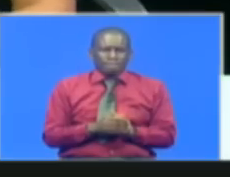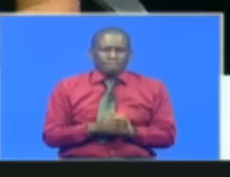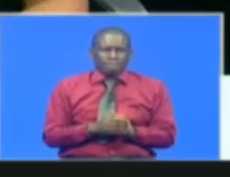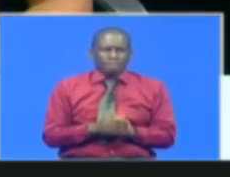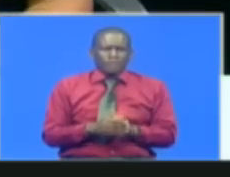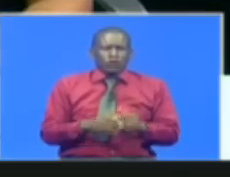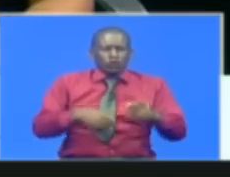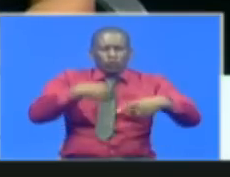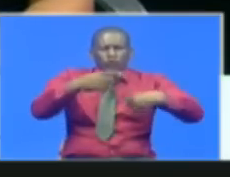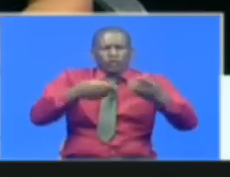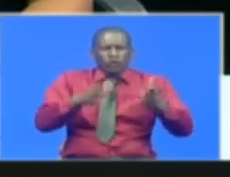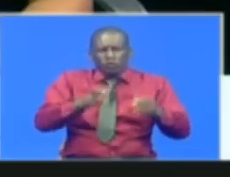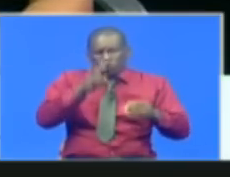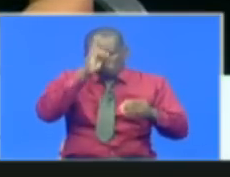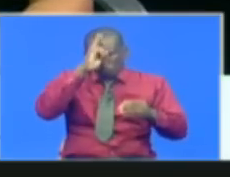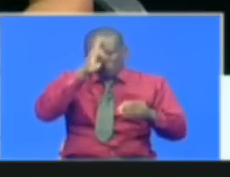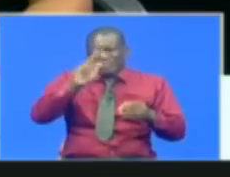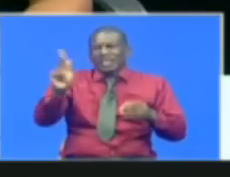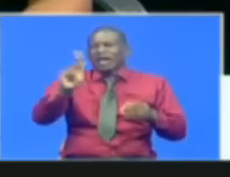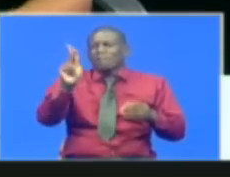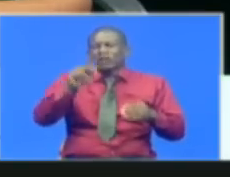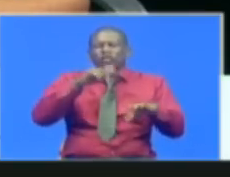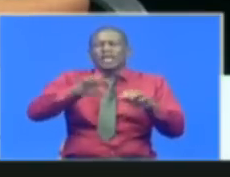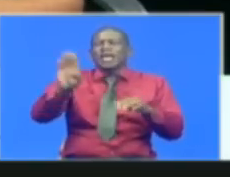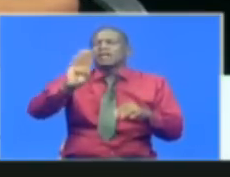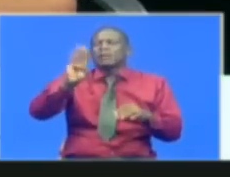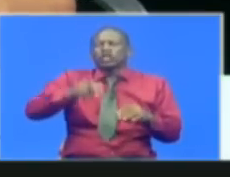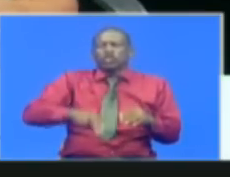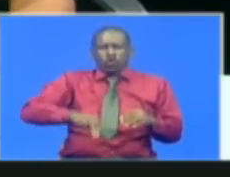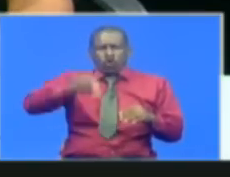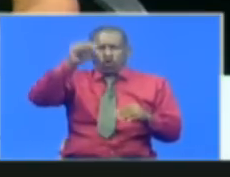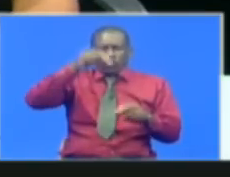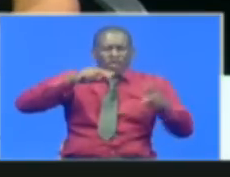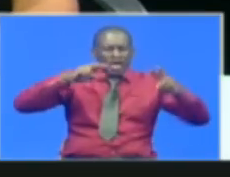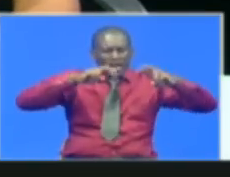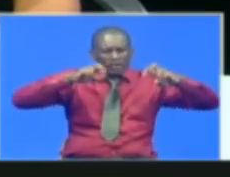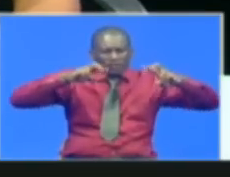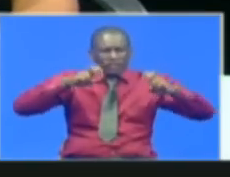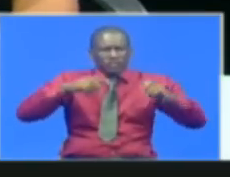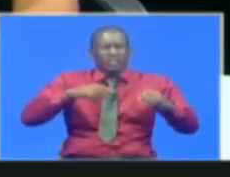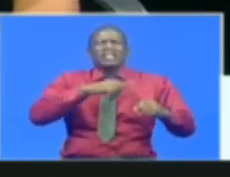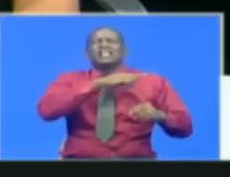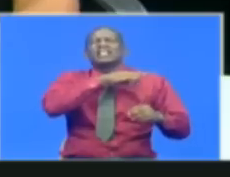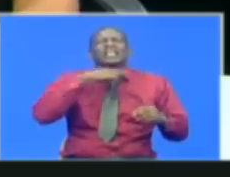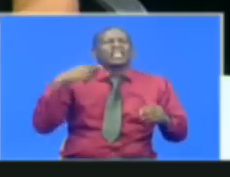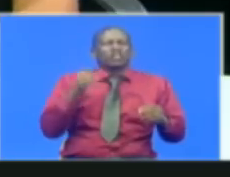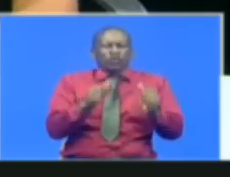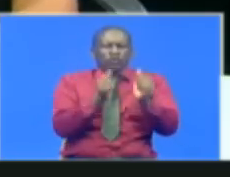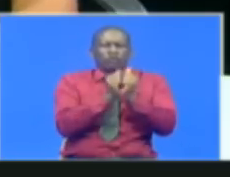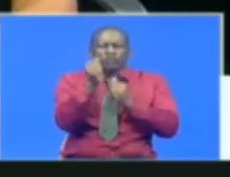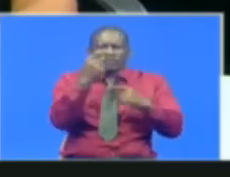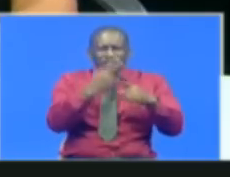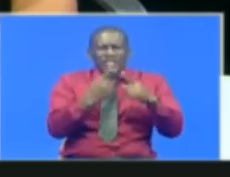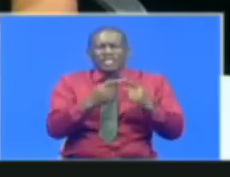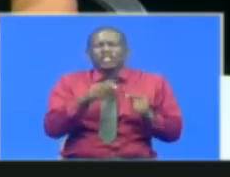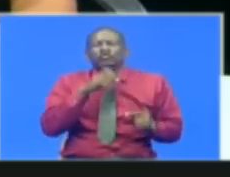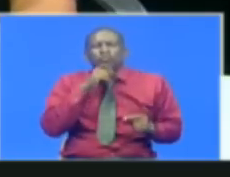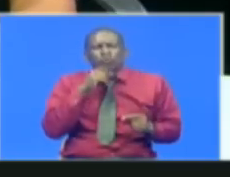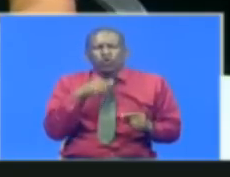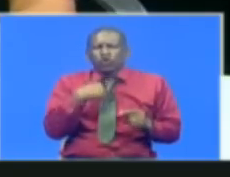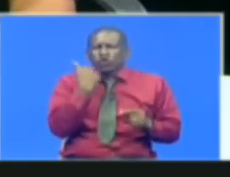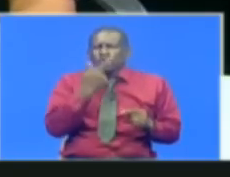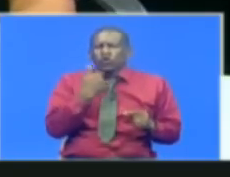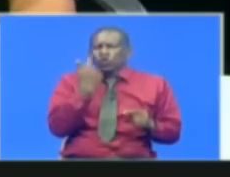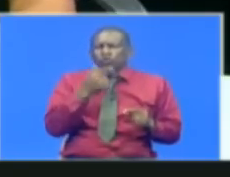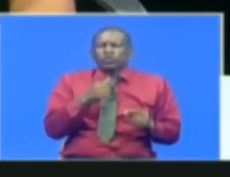Let's move on now. Police in Kabartonjo in Baringo North are investigating the brutal murder of a 15-year-old boy whose mutilated